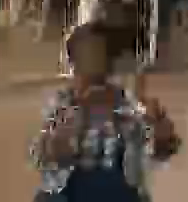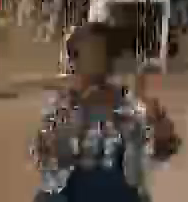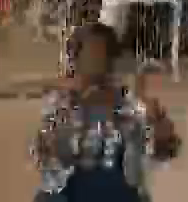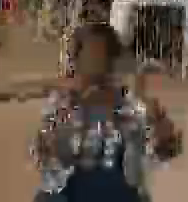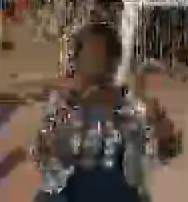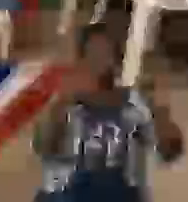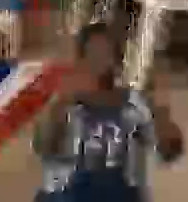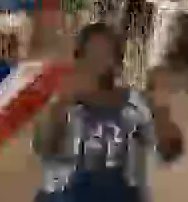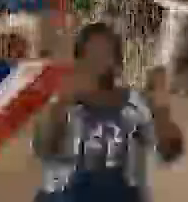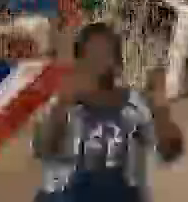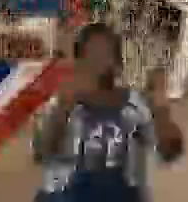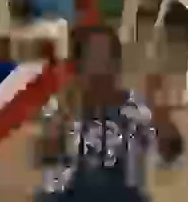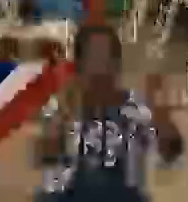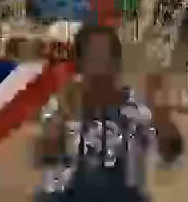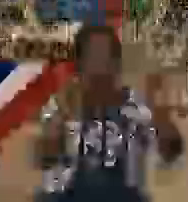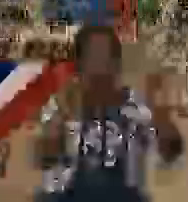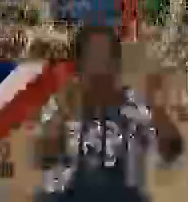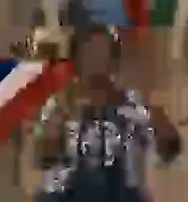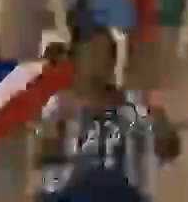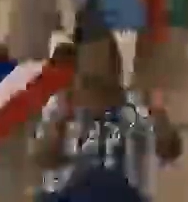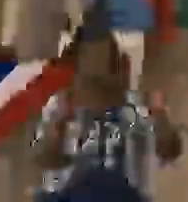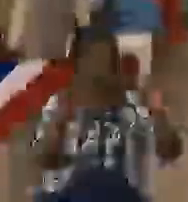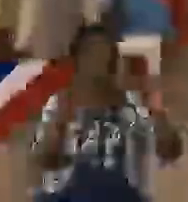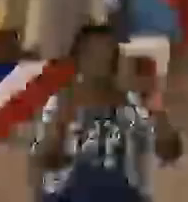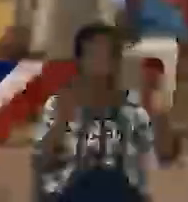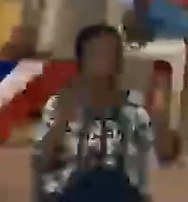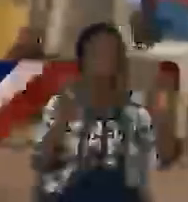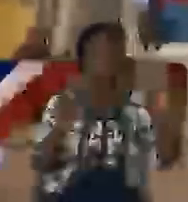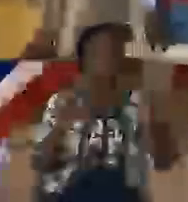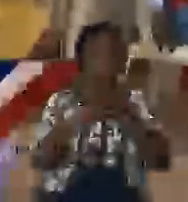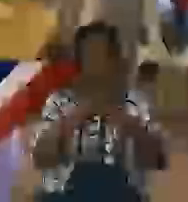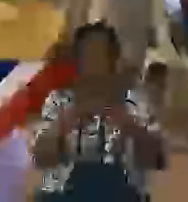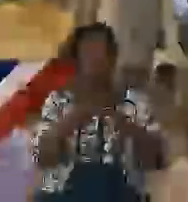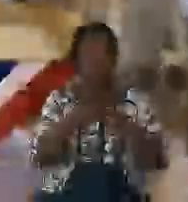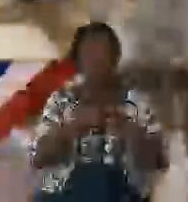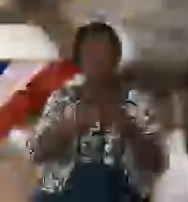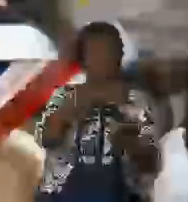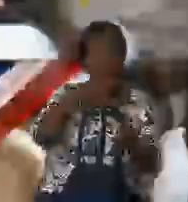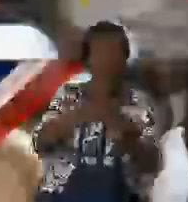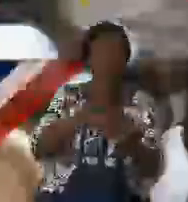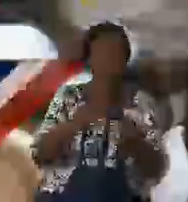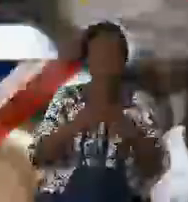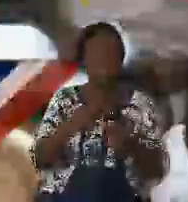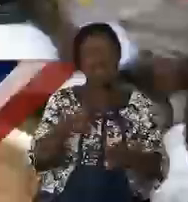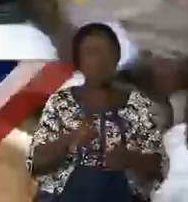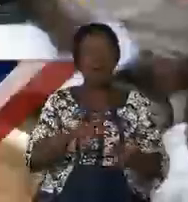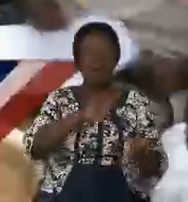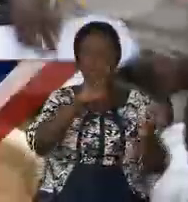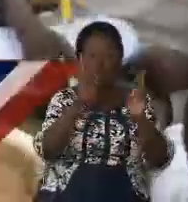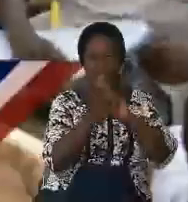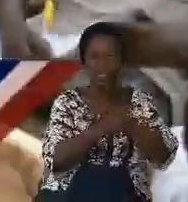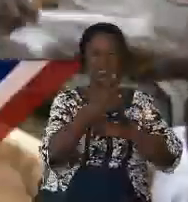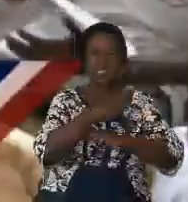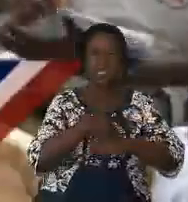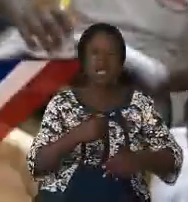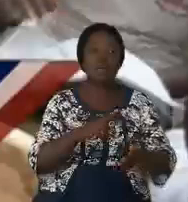18, and I'm reading from verse 30. Ezekiel chapter 18, verse 30, actually from the middle,